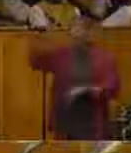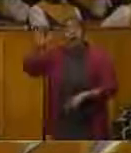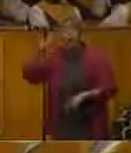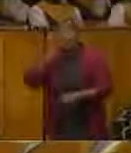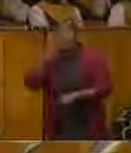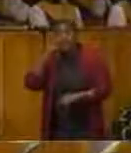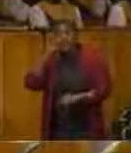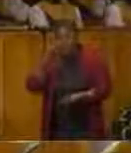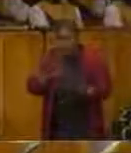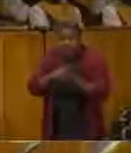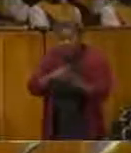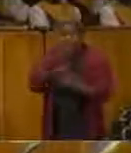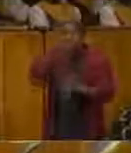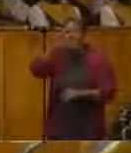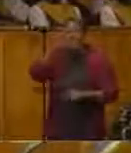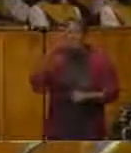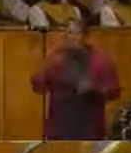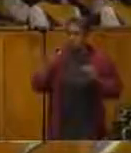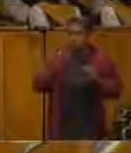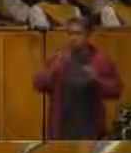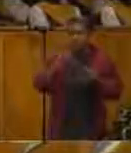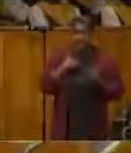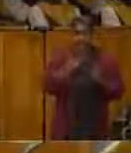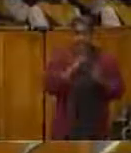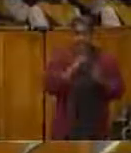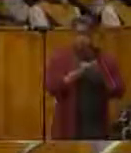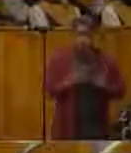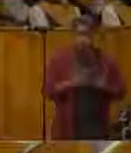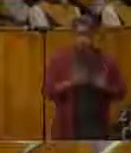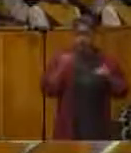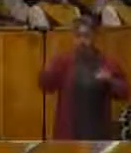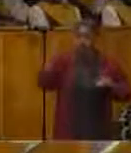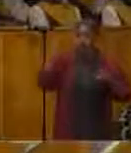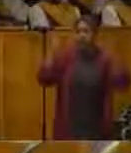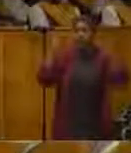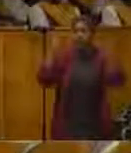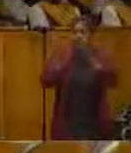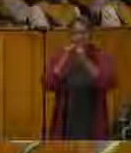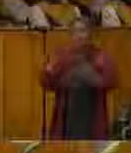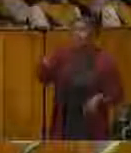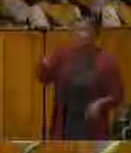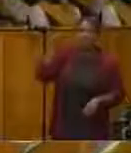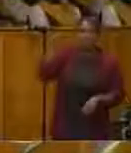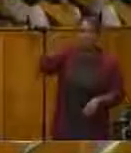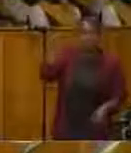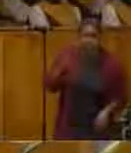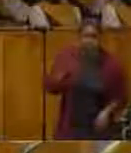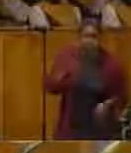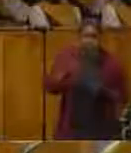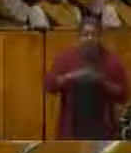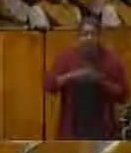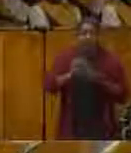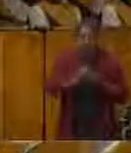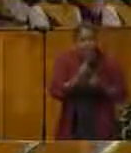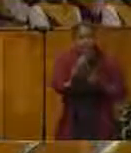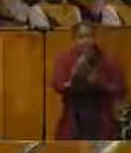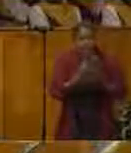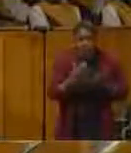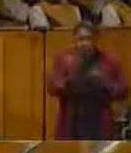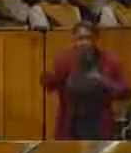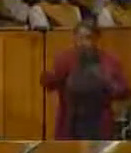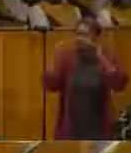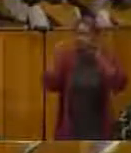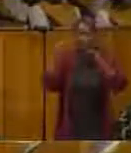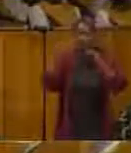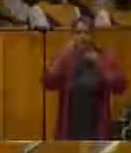he says, listen, don't elevate anything to my status. Don't elevate anyone to my status.